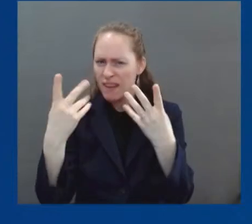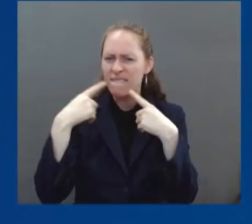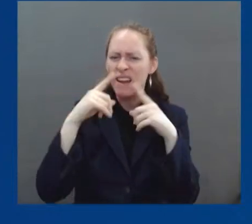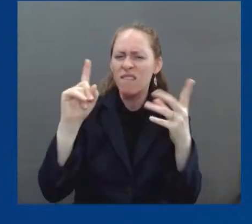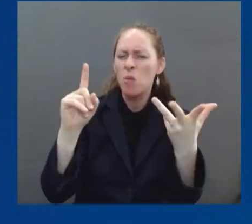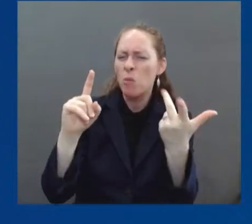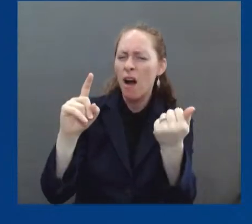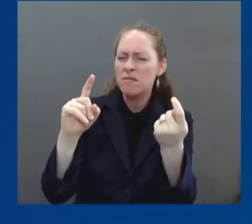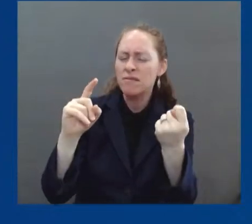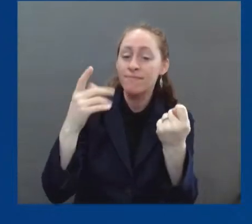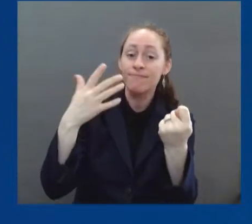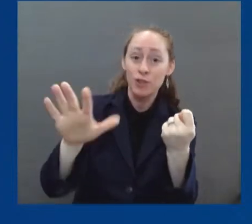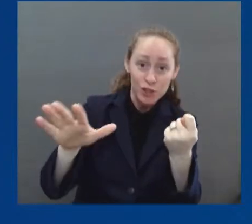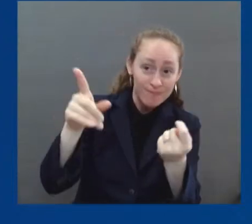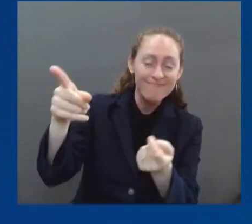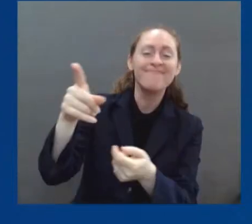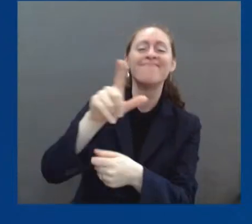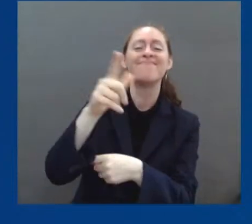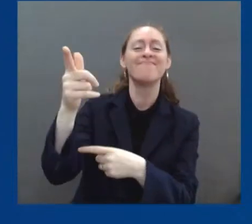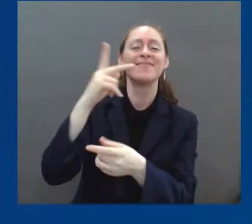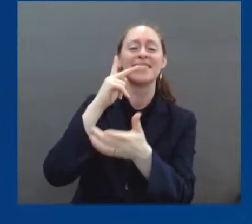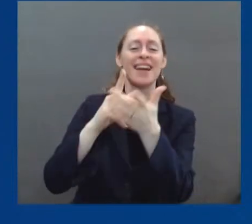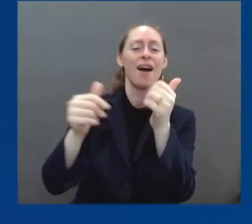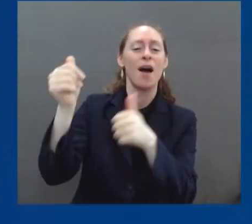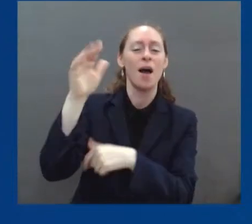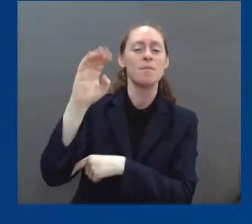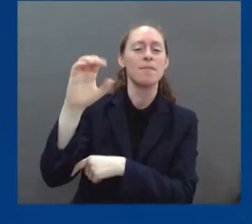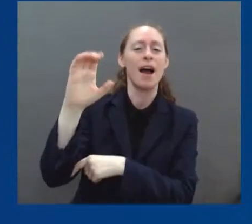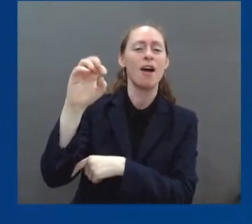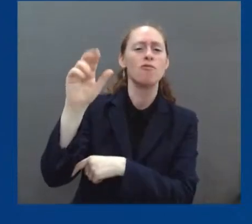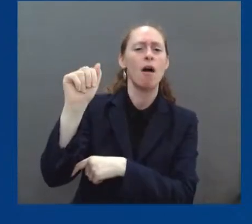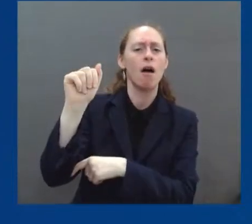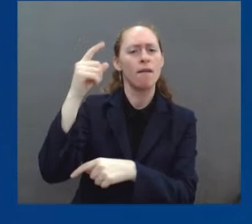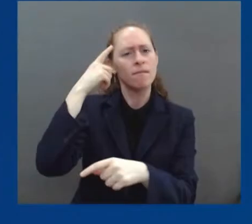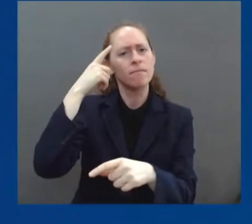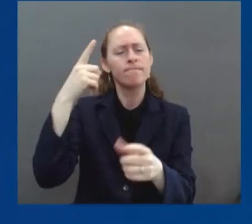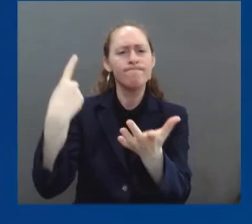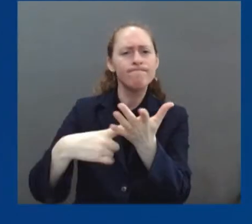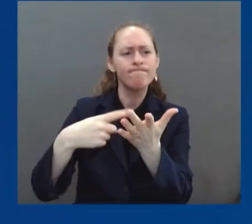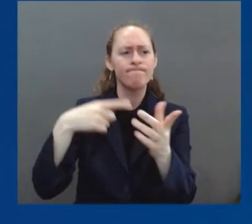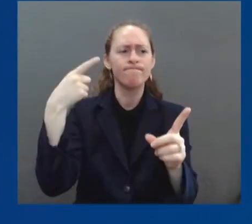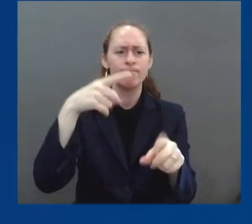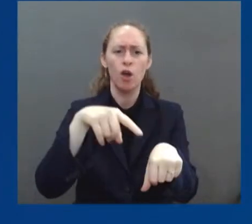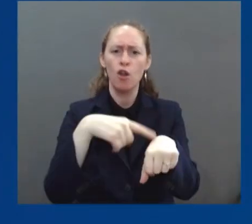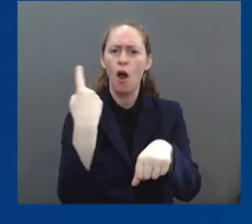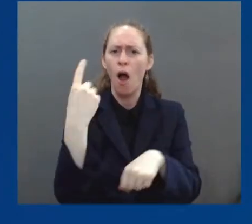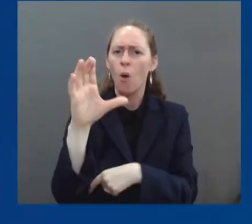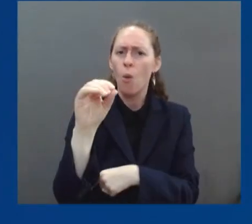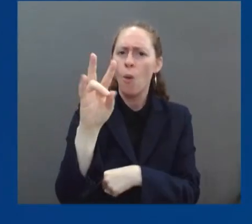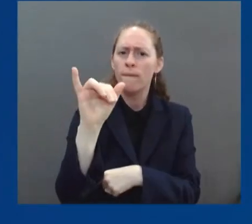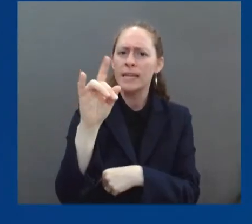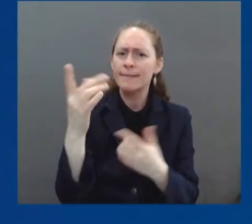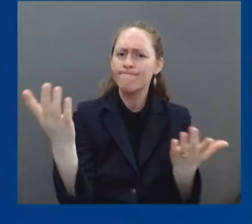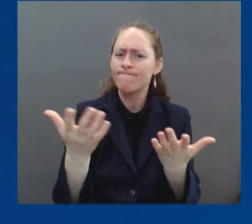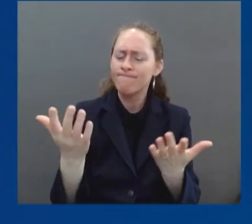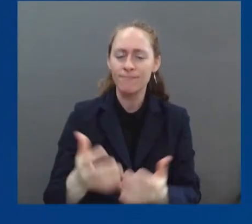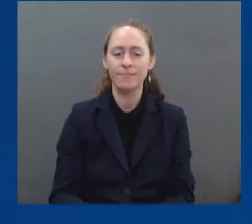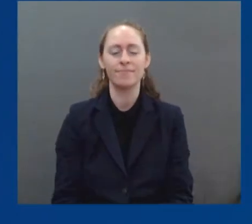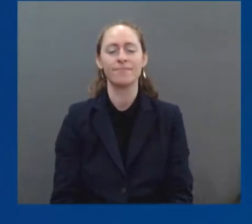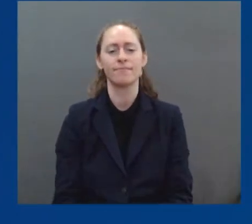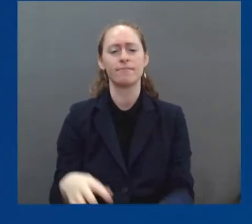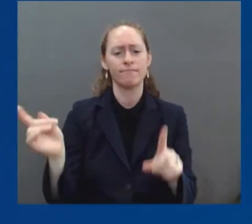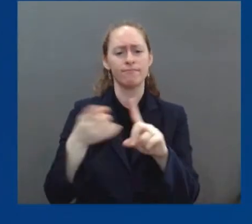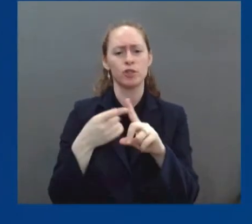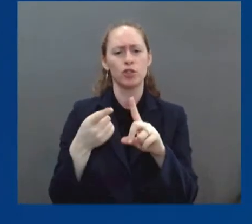First, I want to discuss where we stand on funding for the COVID-19 response. We've made tremendous progress in our fight against